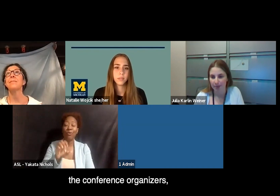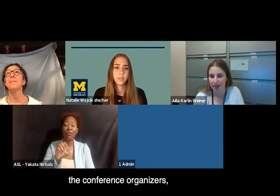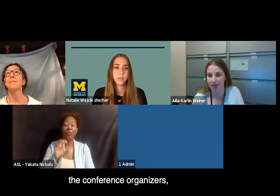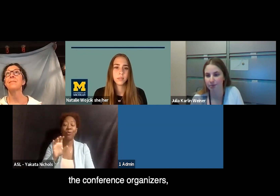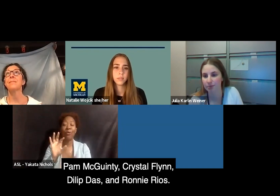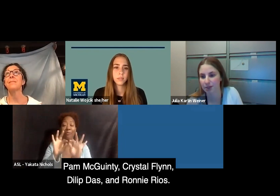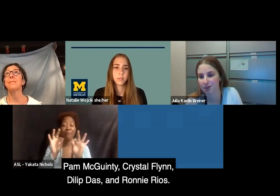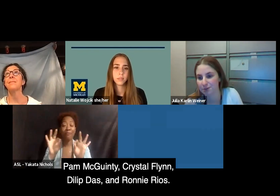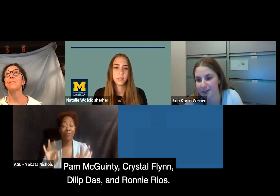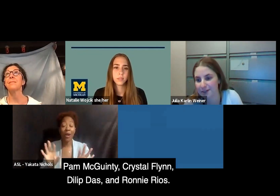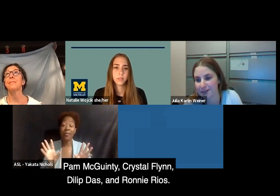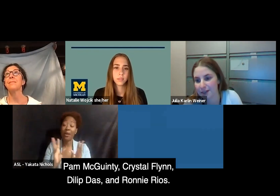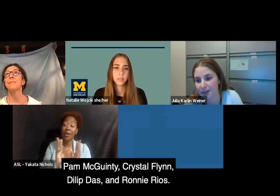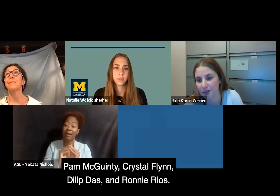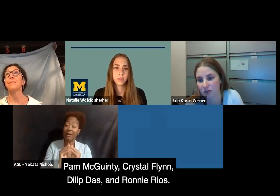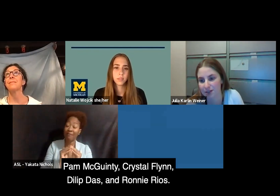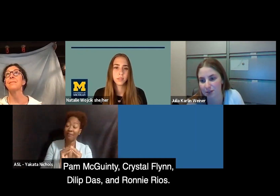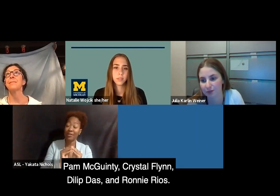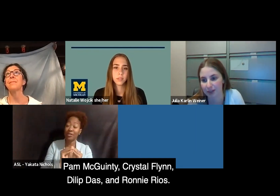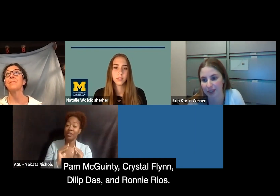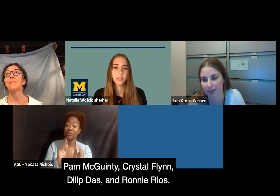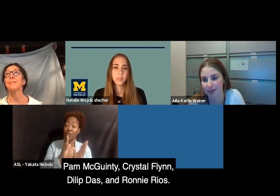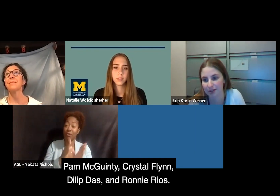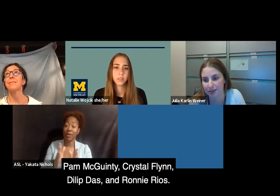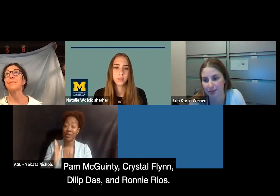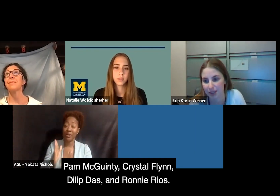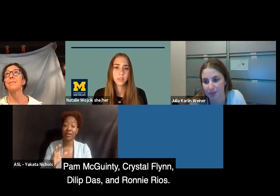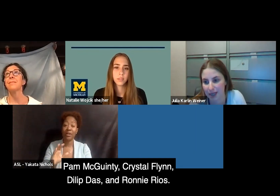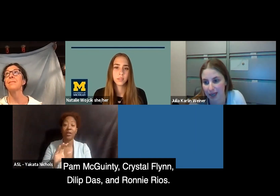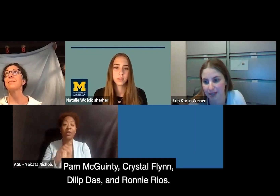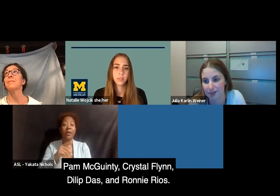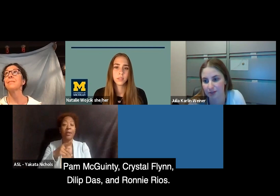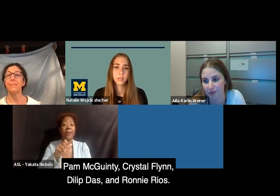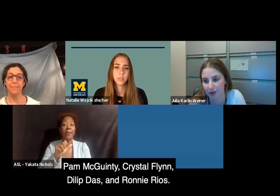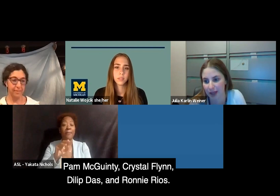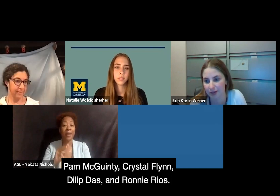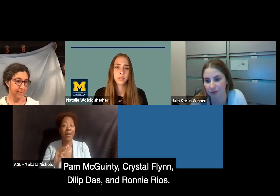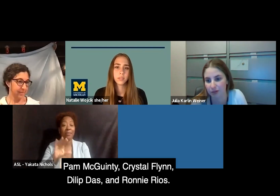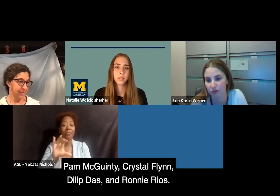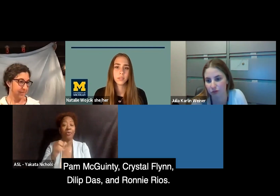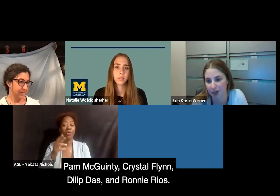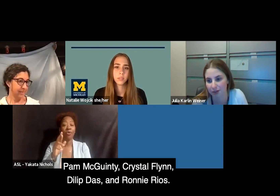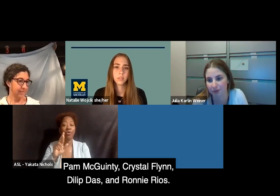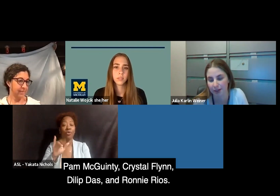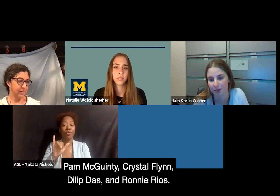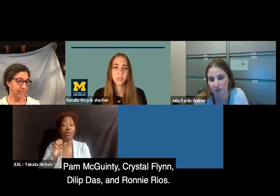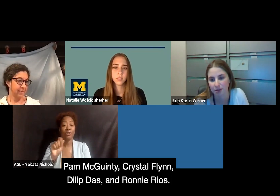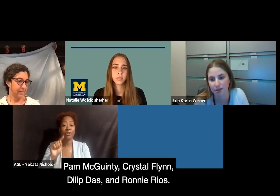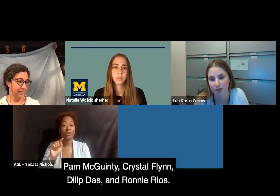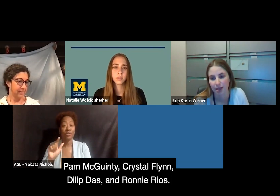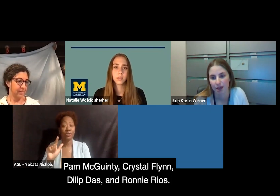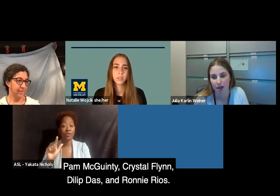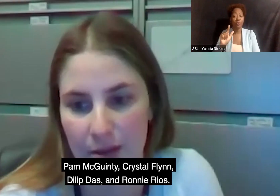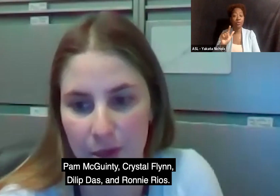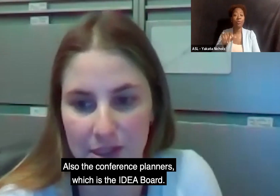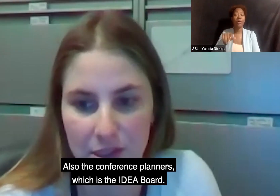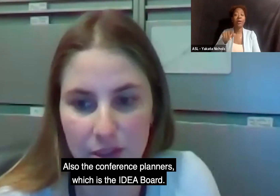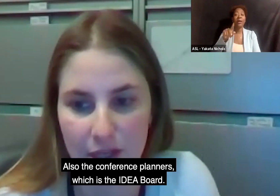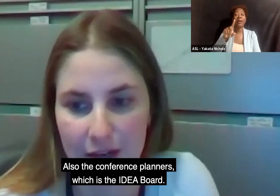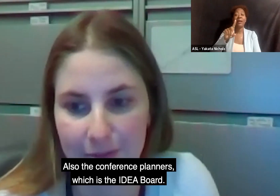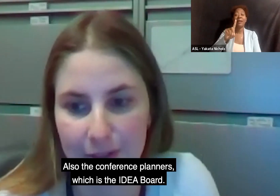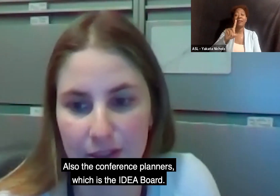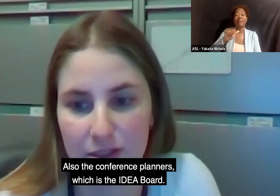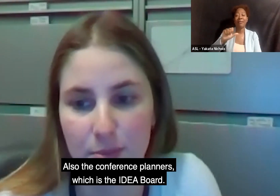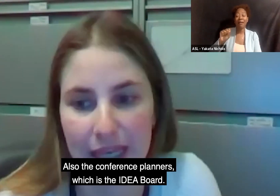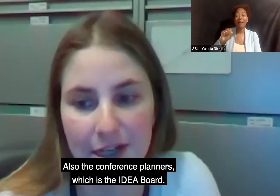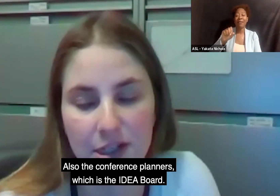organizers, Pam McGuinity, Crystal Flynn, Dilip Daz, and Ronnie Rios. Also